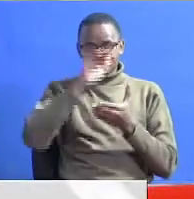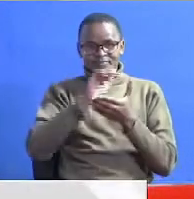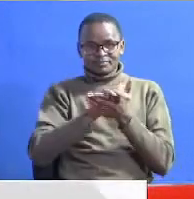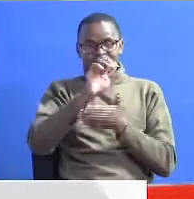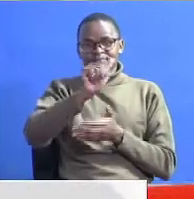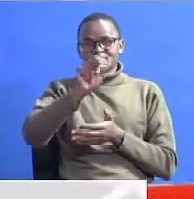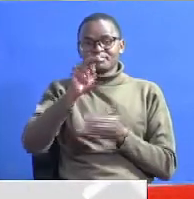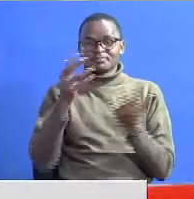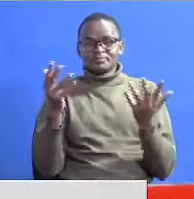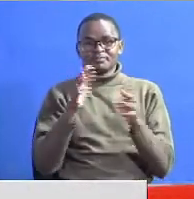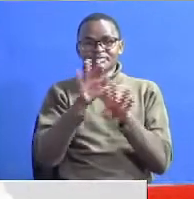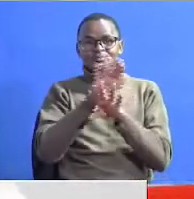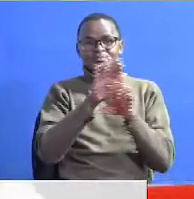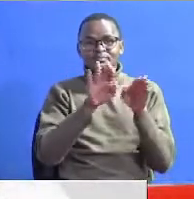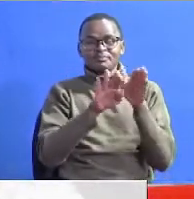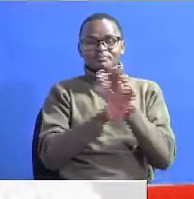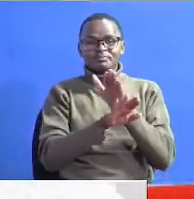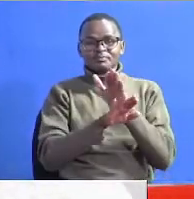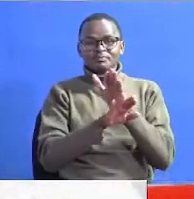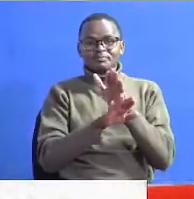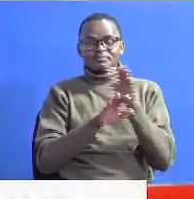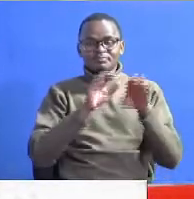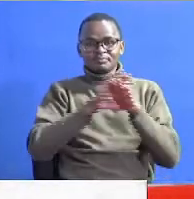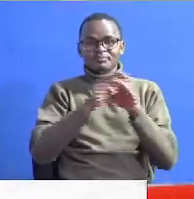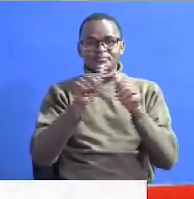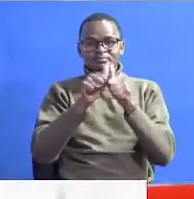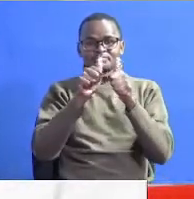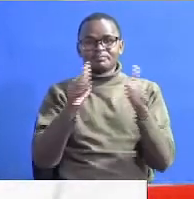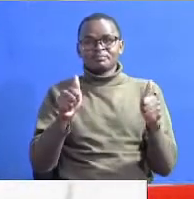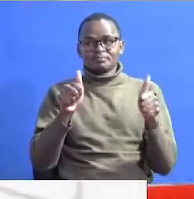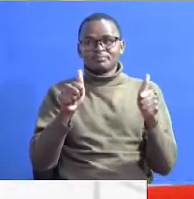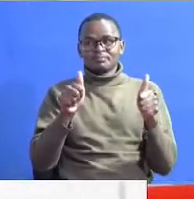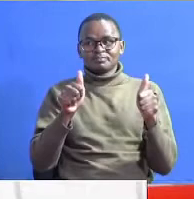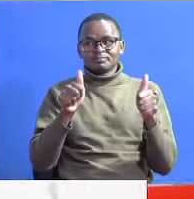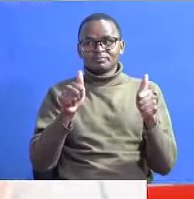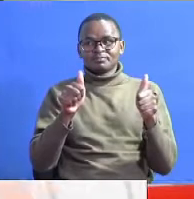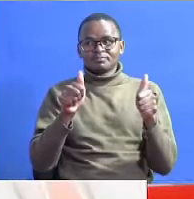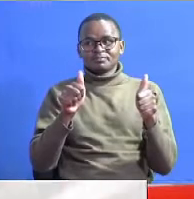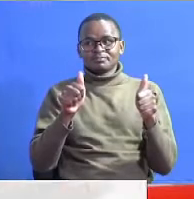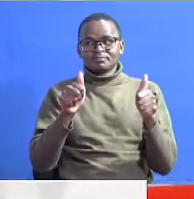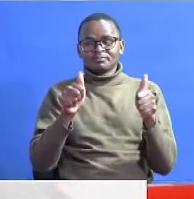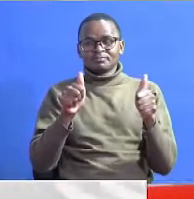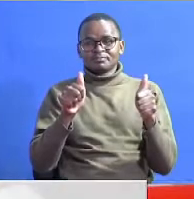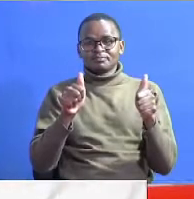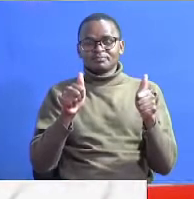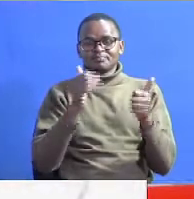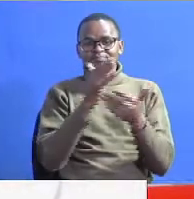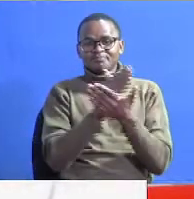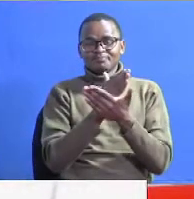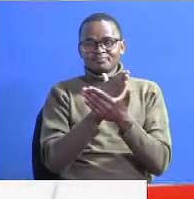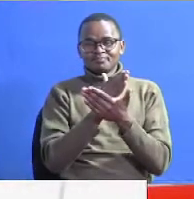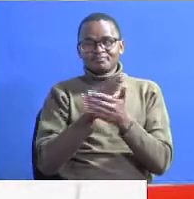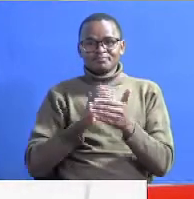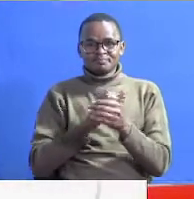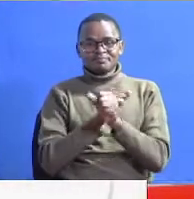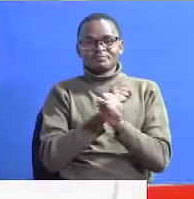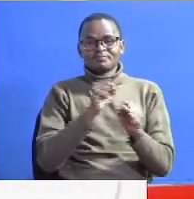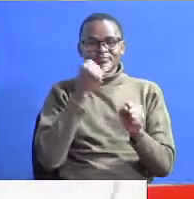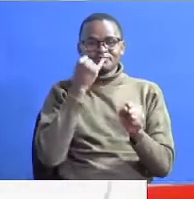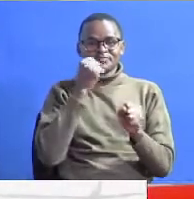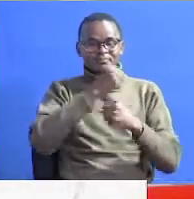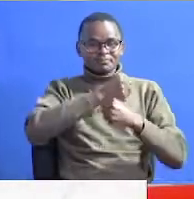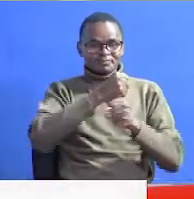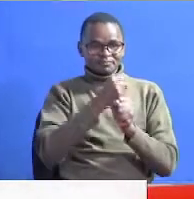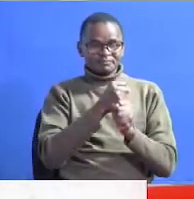now. That's where everything gets well. All right. Yeah, I'm so definite and I'm sure that our president is going to